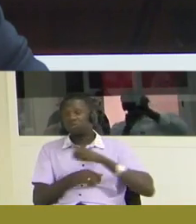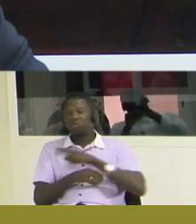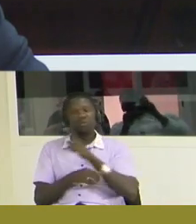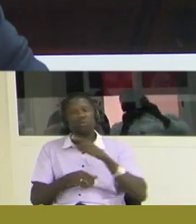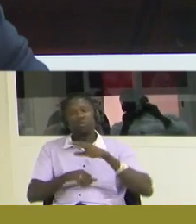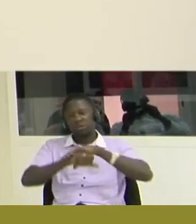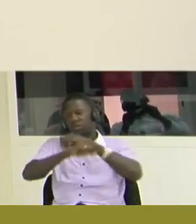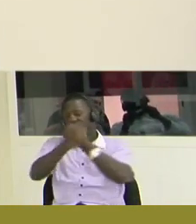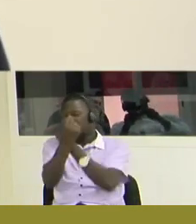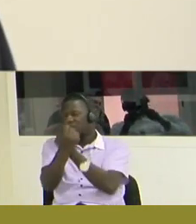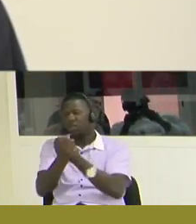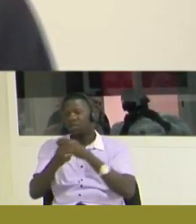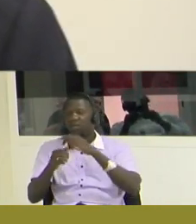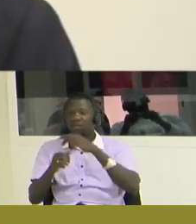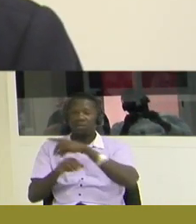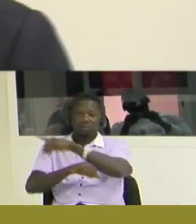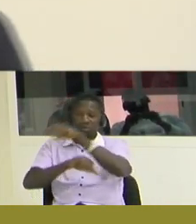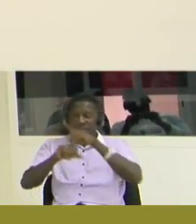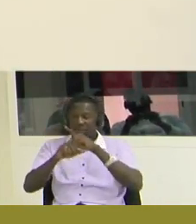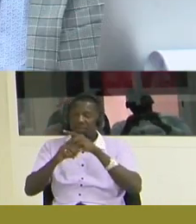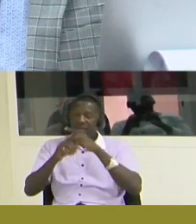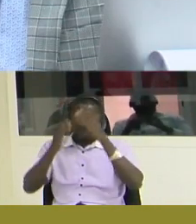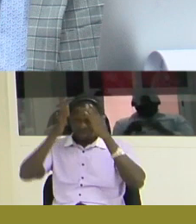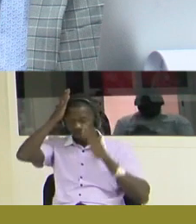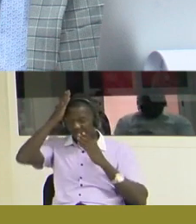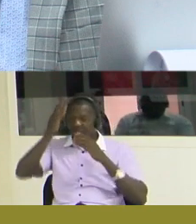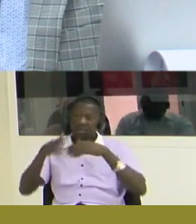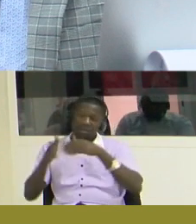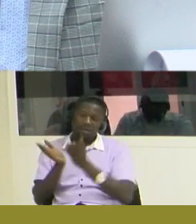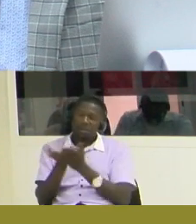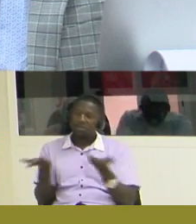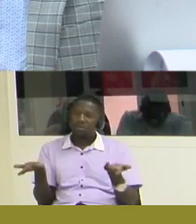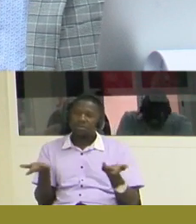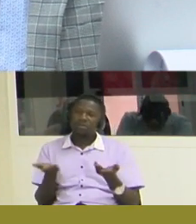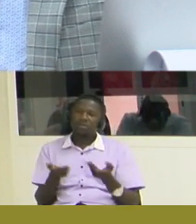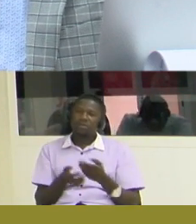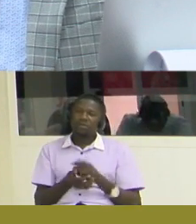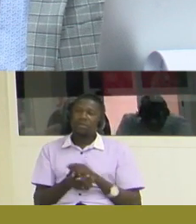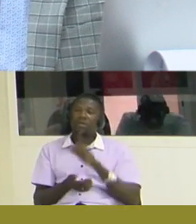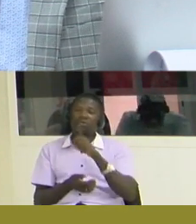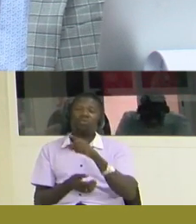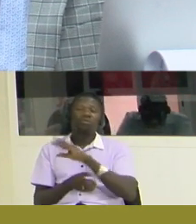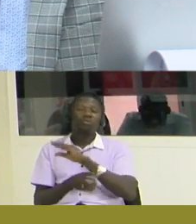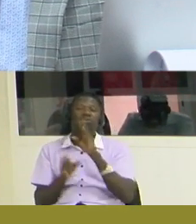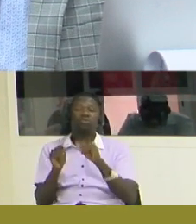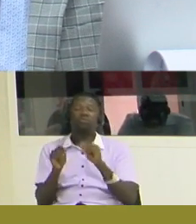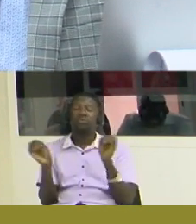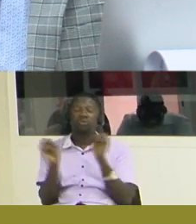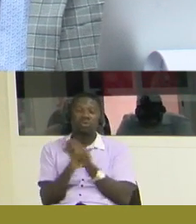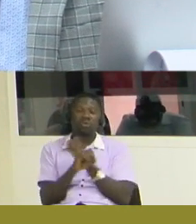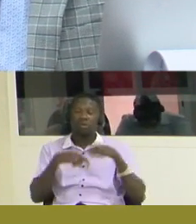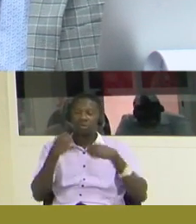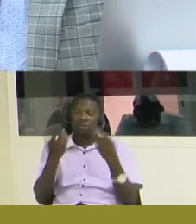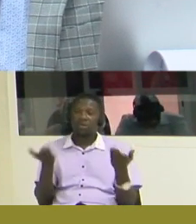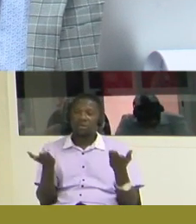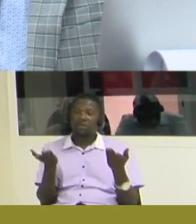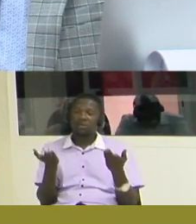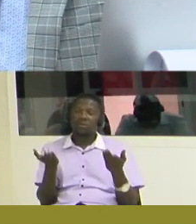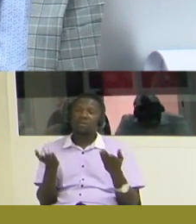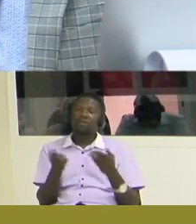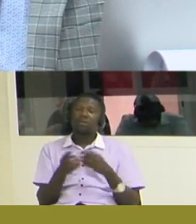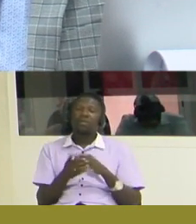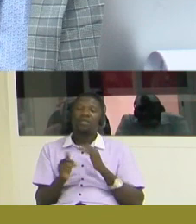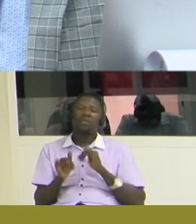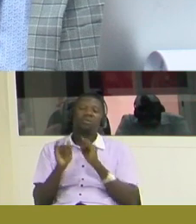but you did not do anything to stop that did you no sir I did not and they were detained in horrible conditions you did not care to